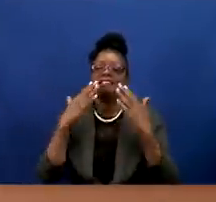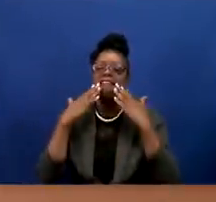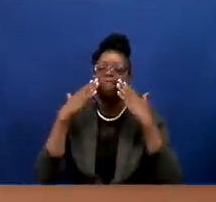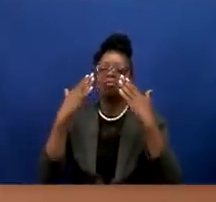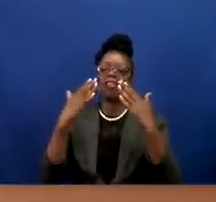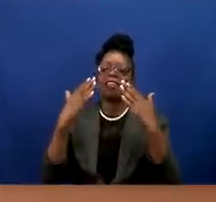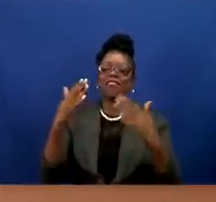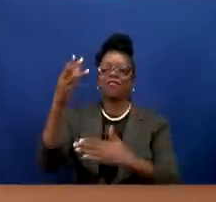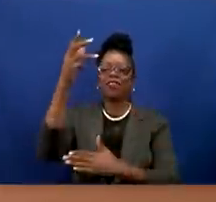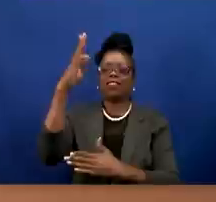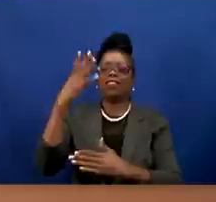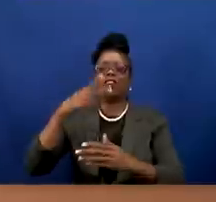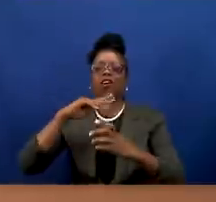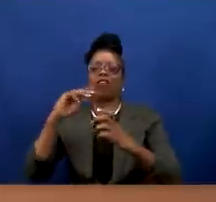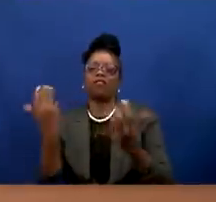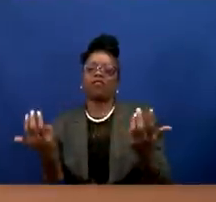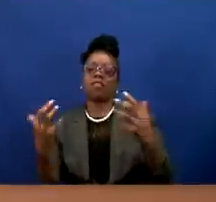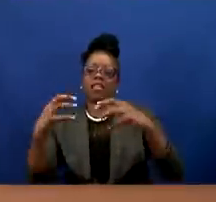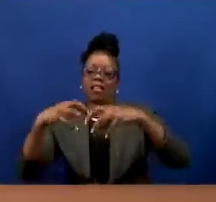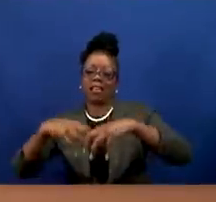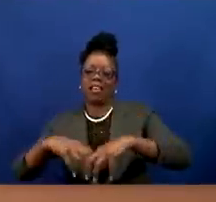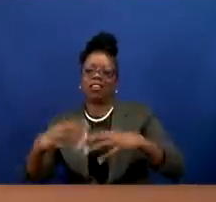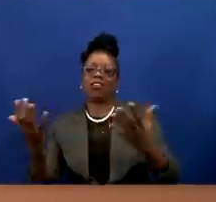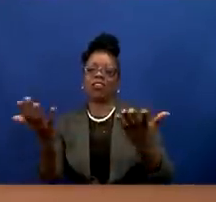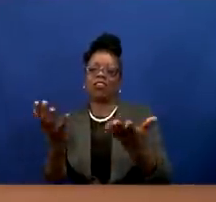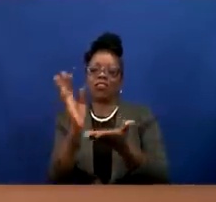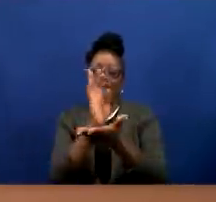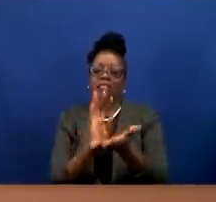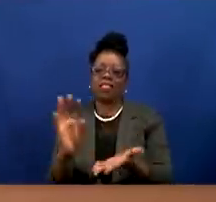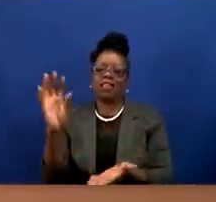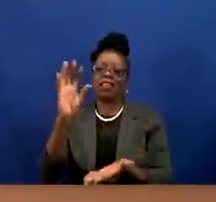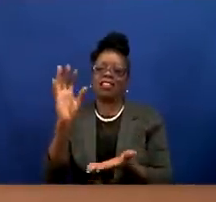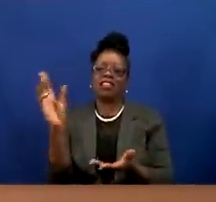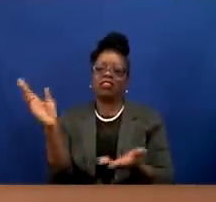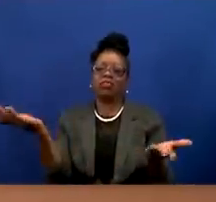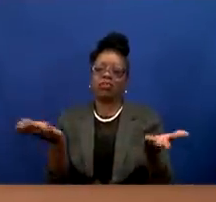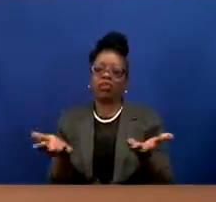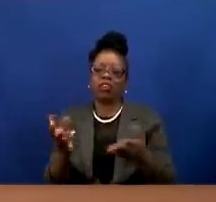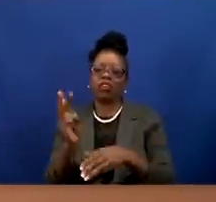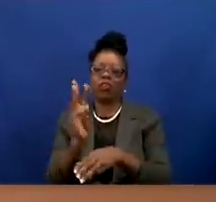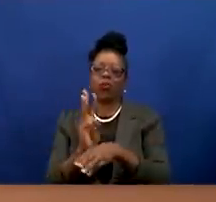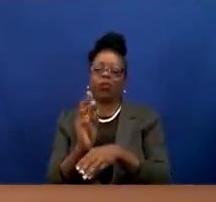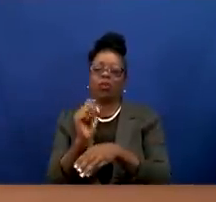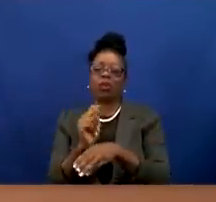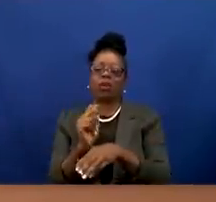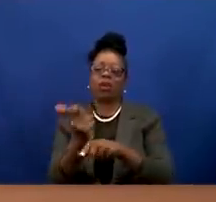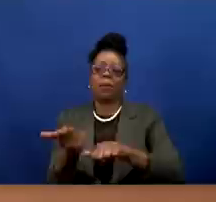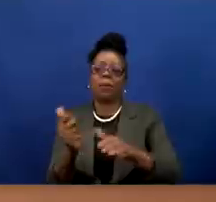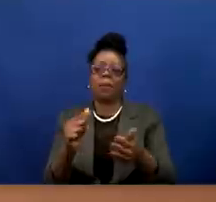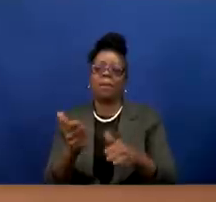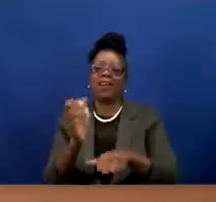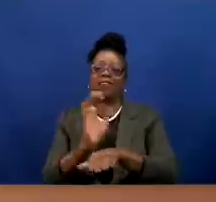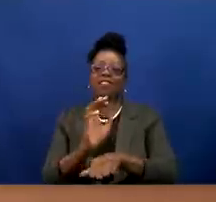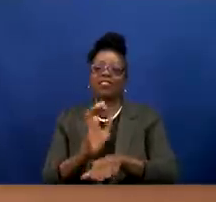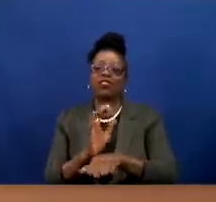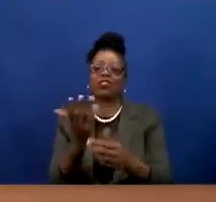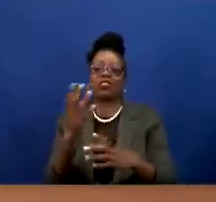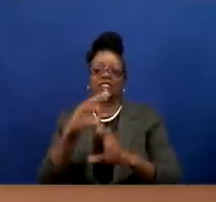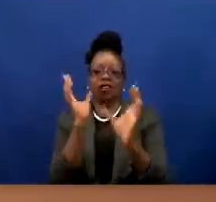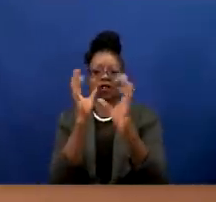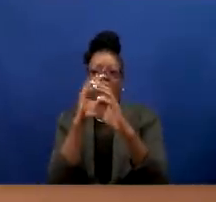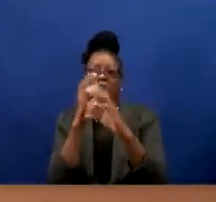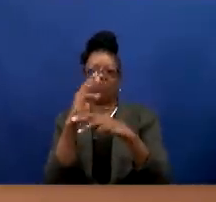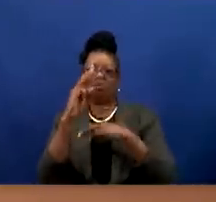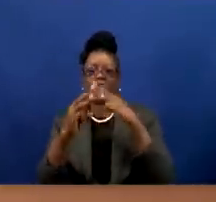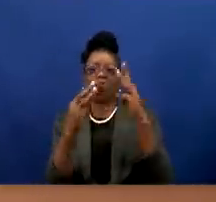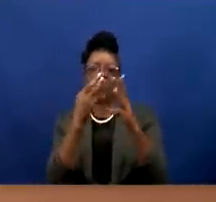in the sanctuary of the Cathedral of the Lord at Wheeler Avenue Baptist Church, and for all those who are in the cyber sanctuary all around the